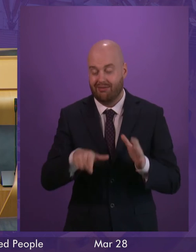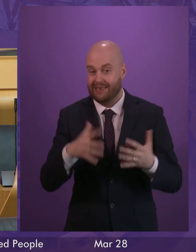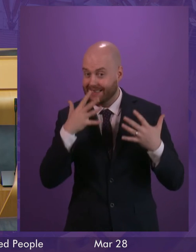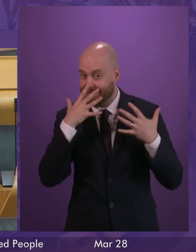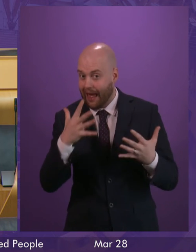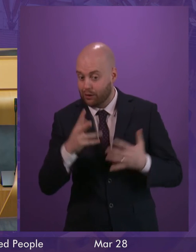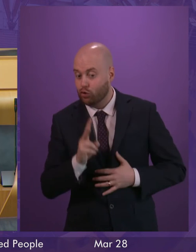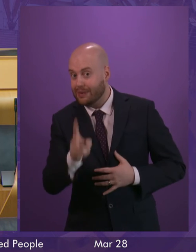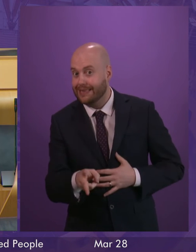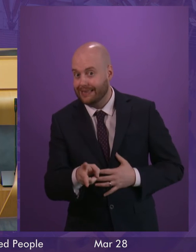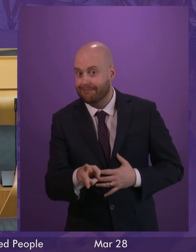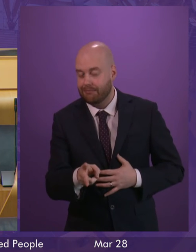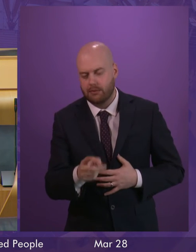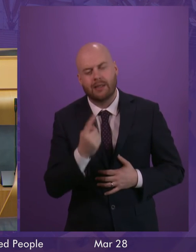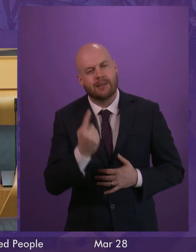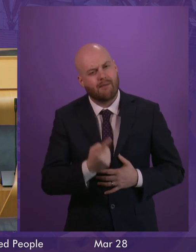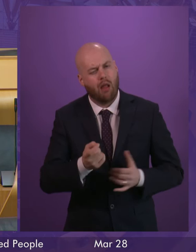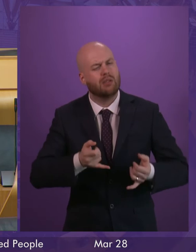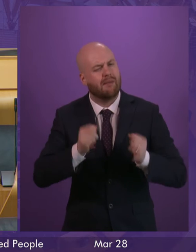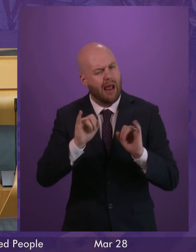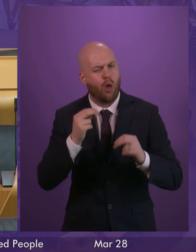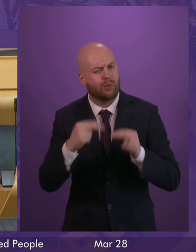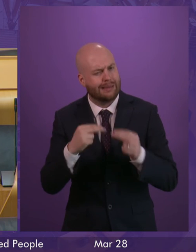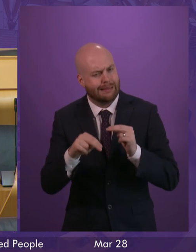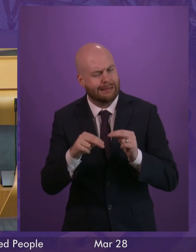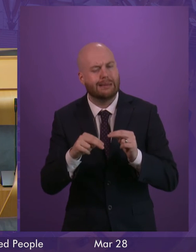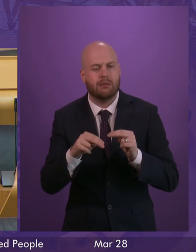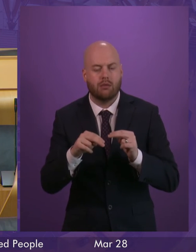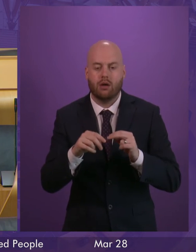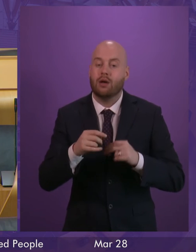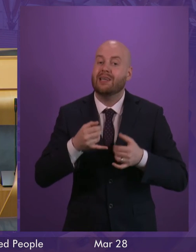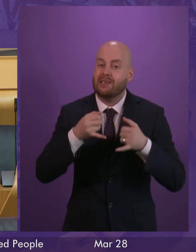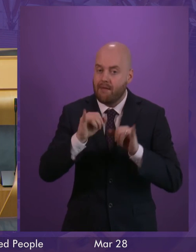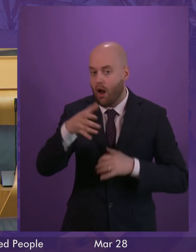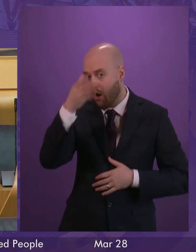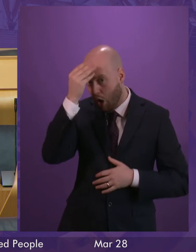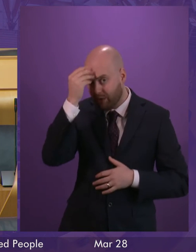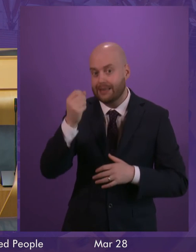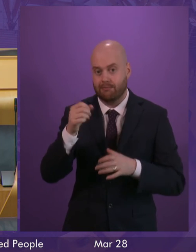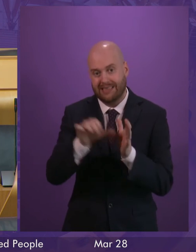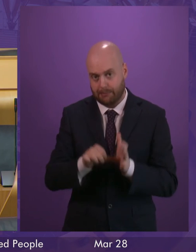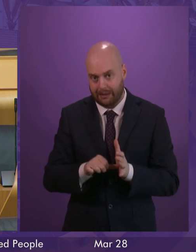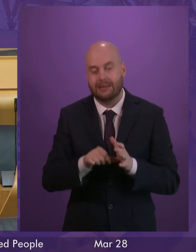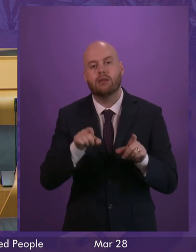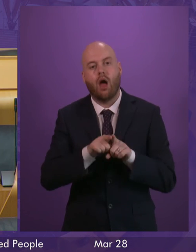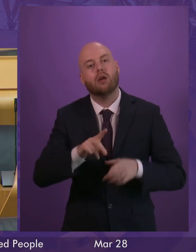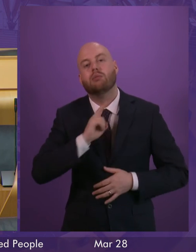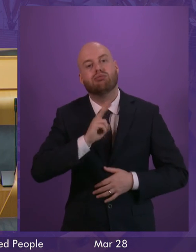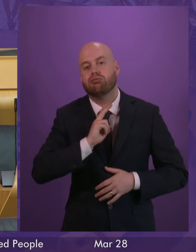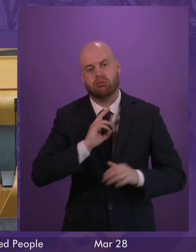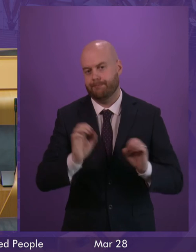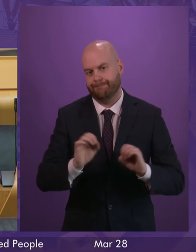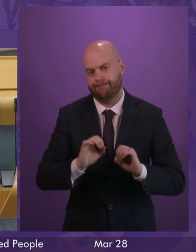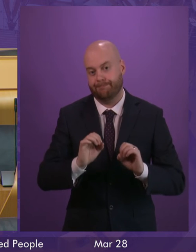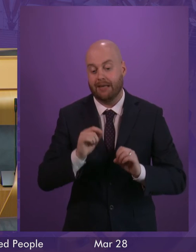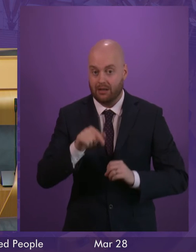severely autistic, has severe learning difficulties and is non-verbal. He's now becoming a strapping lad, quite powerful and with